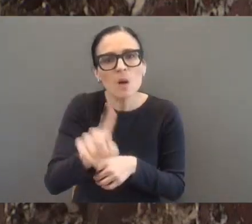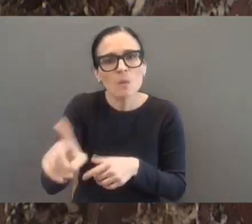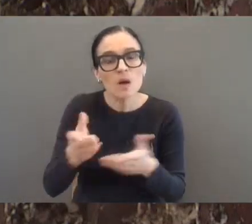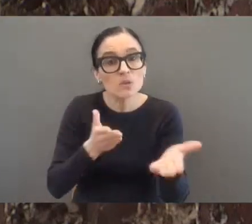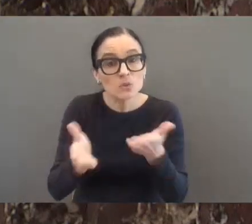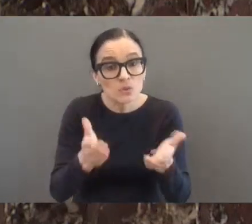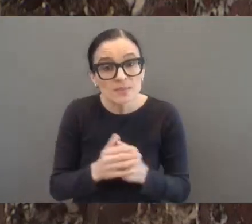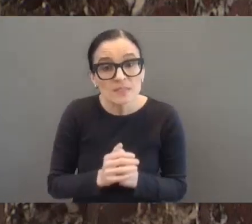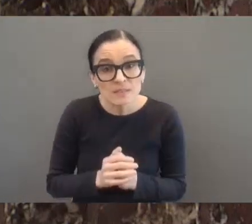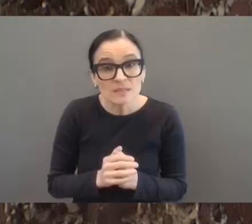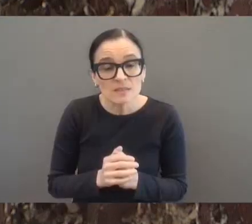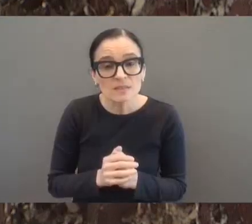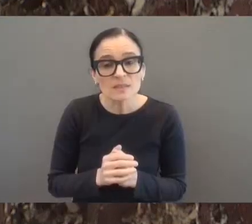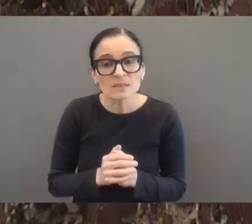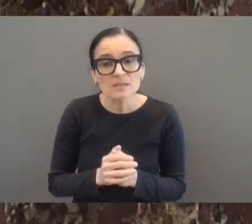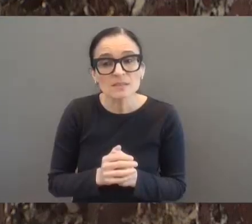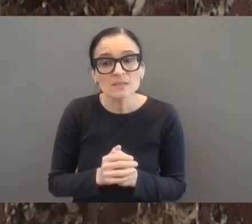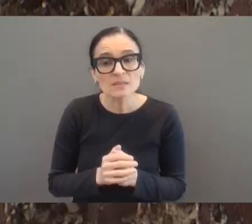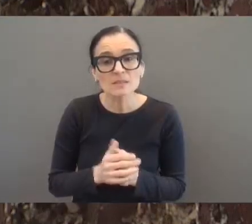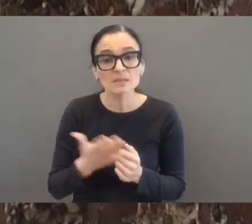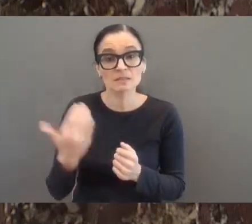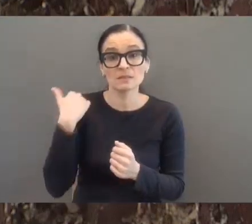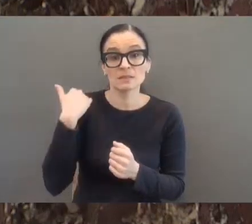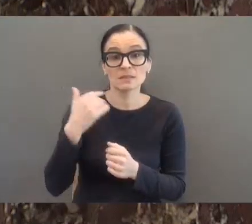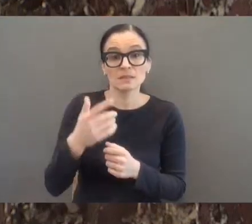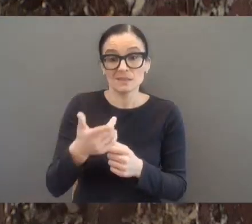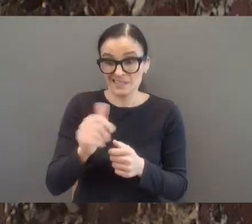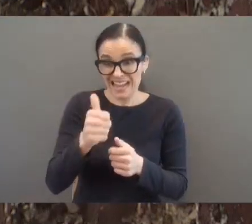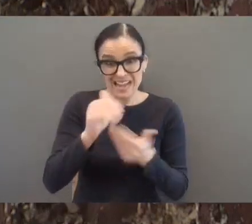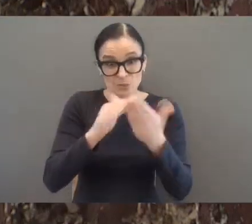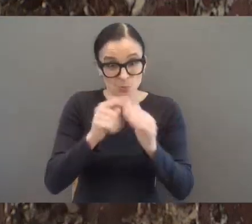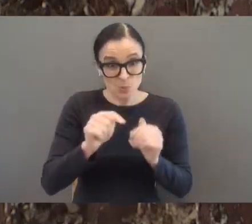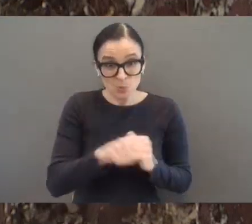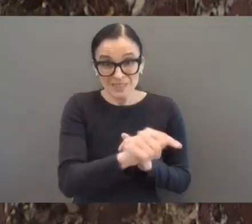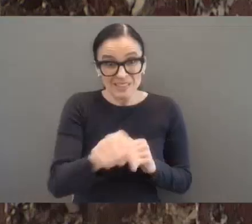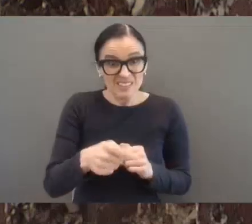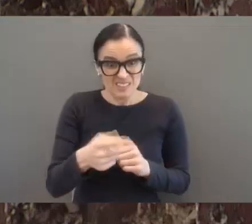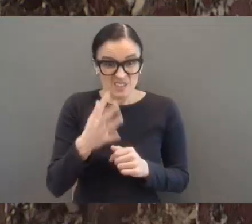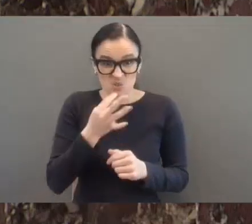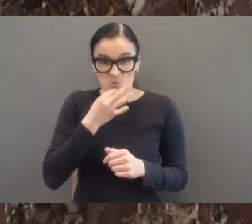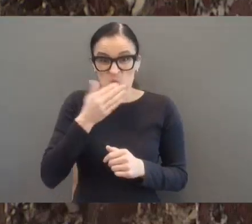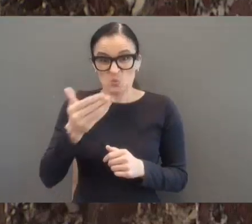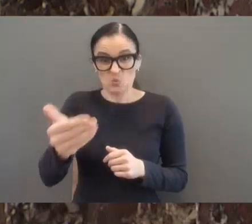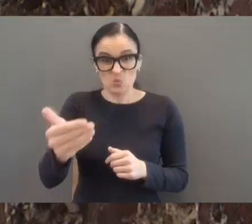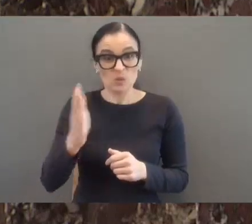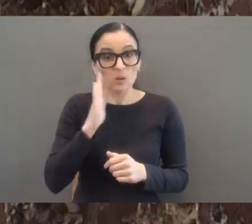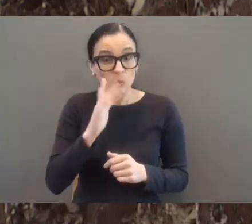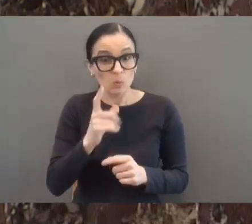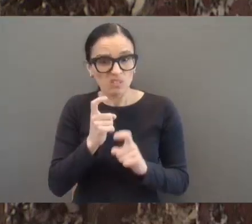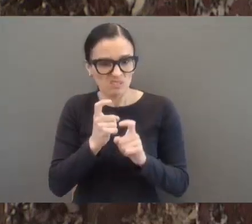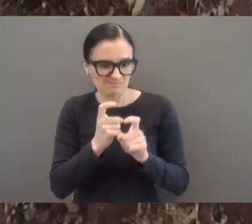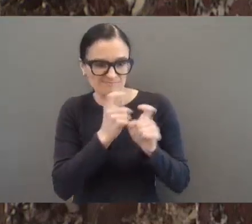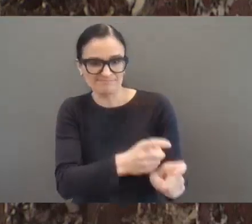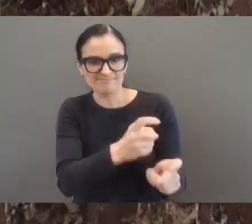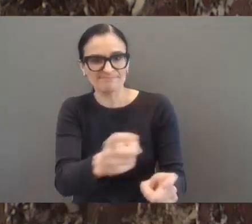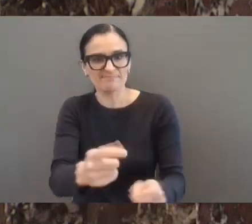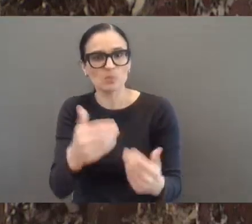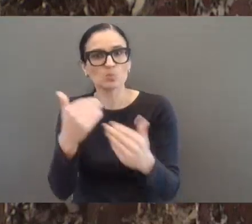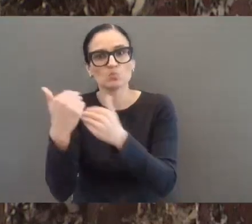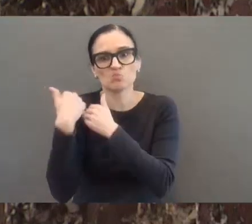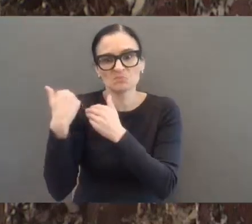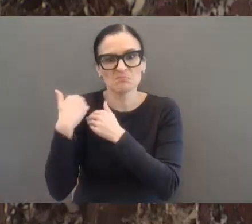will be responsible for covering the entire estimated $5 million cost of ECOM